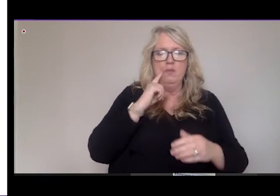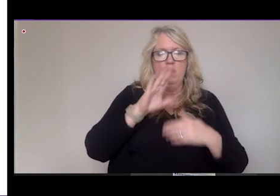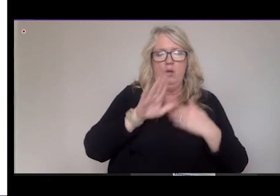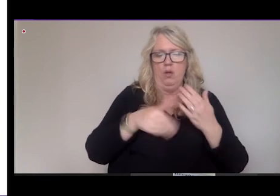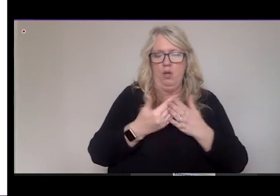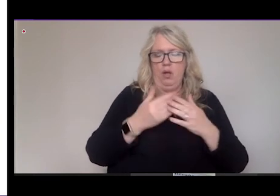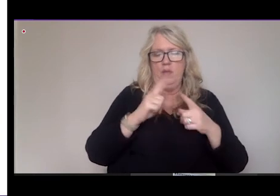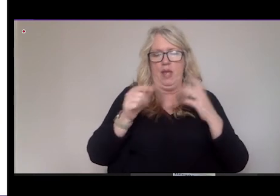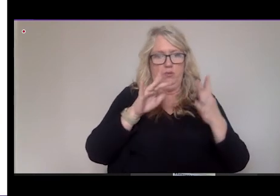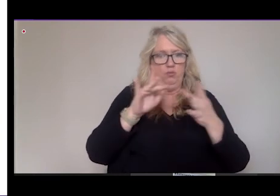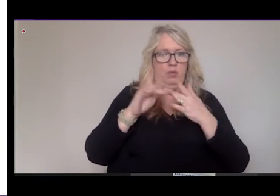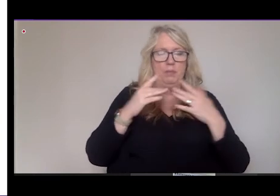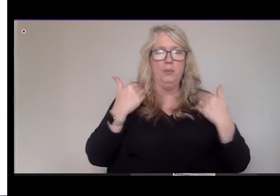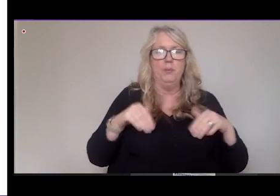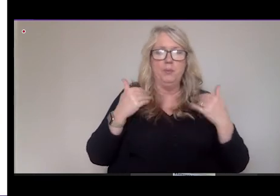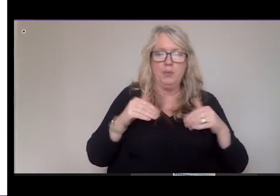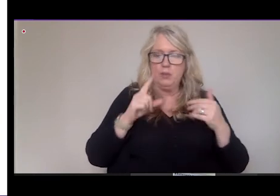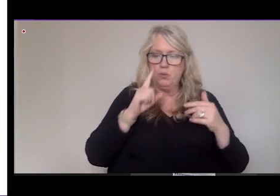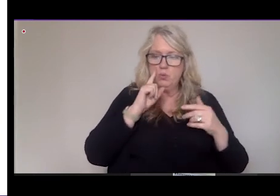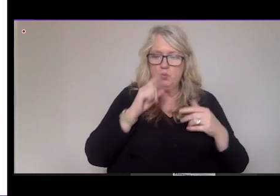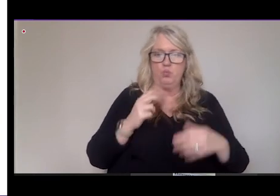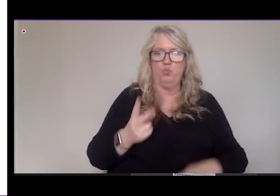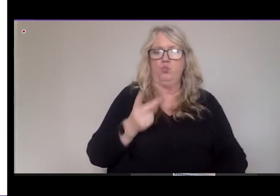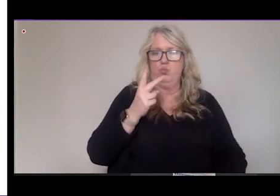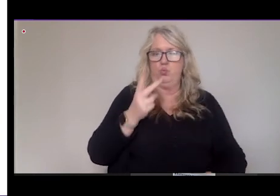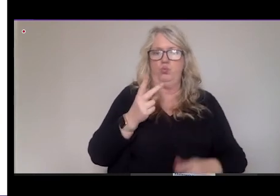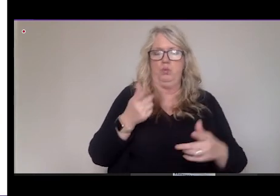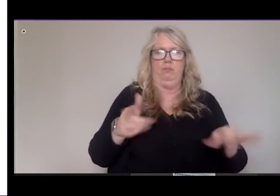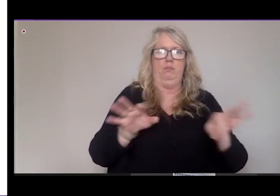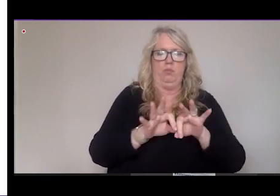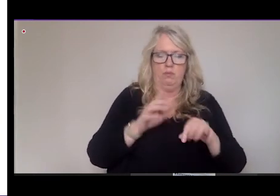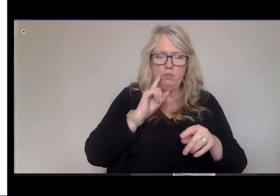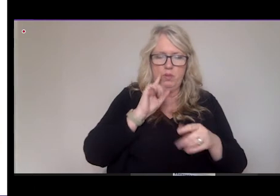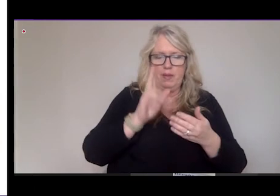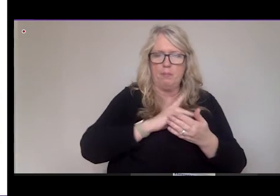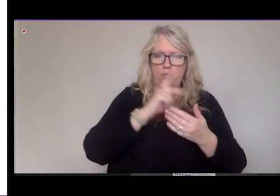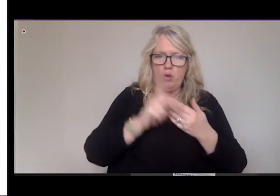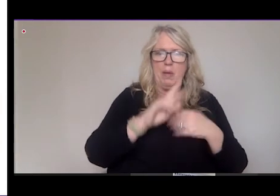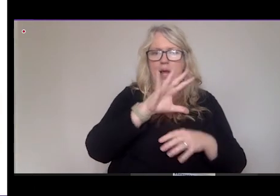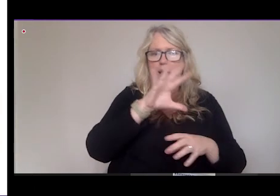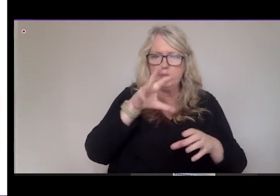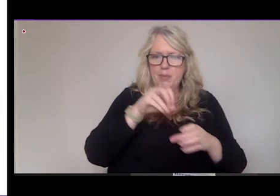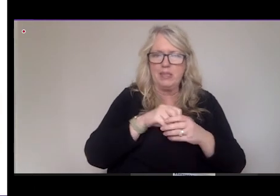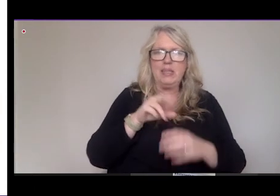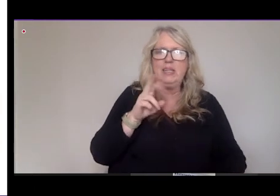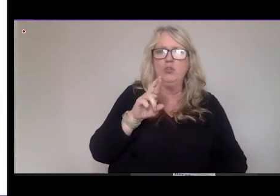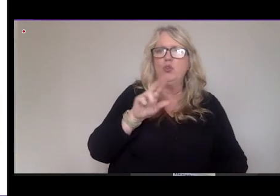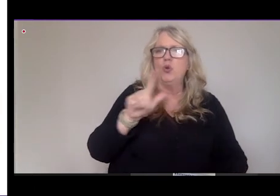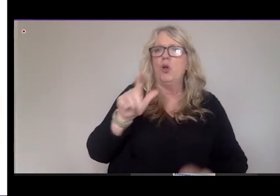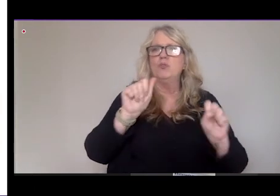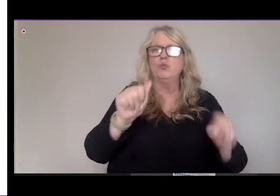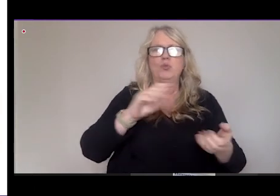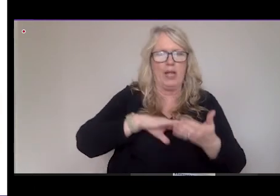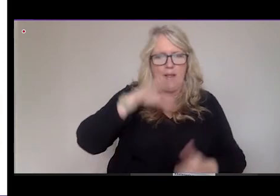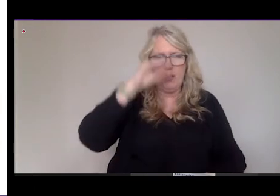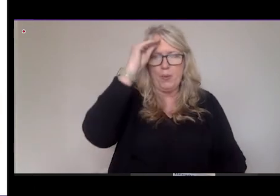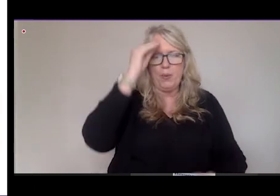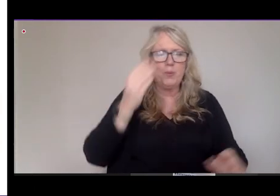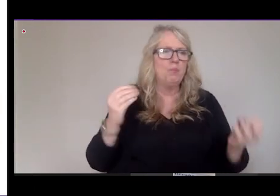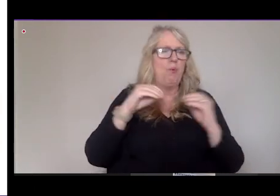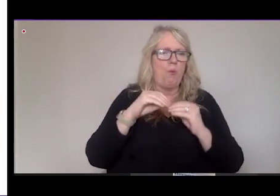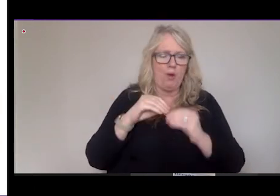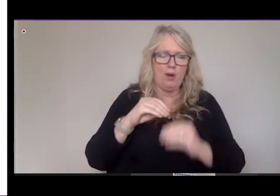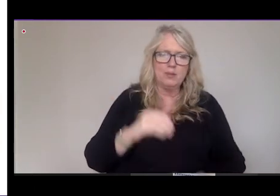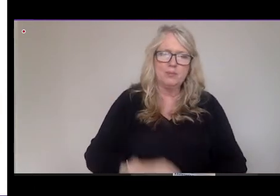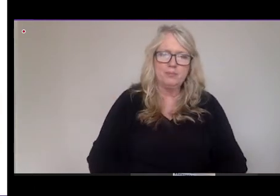share rides. And collaboration and outreach are really two instrumental pieces of that program. I included the URL so you can